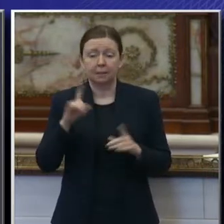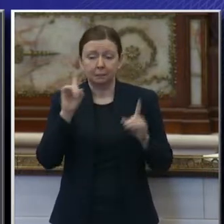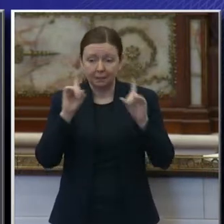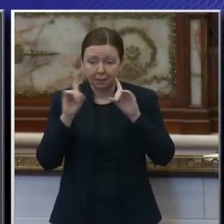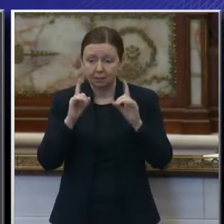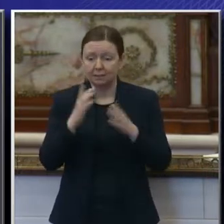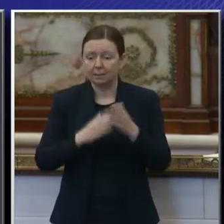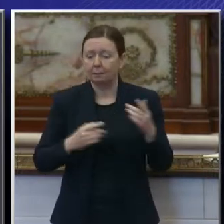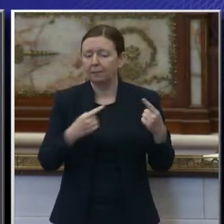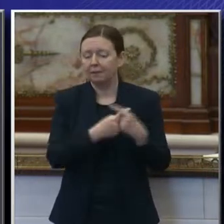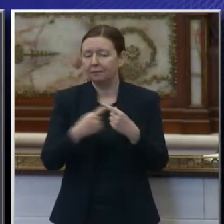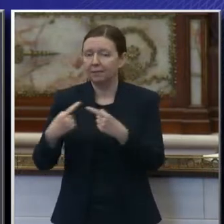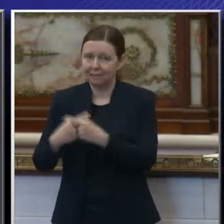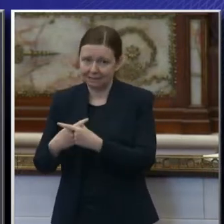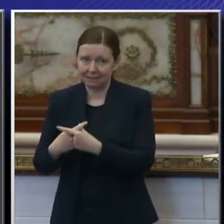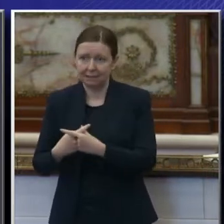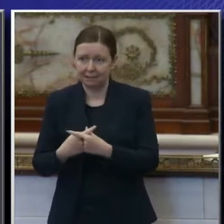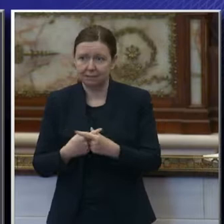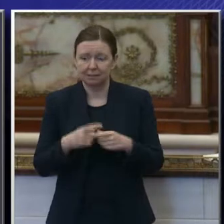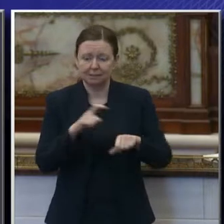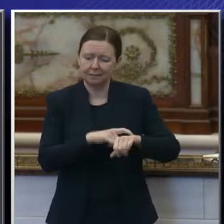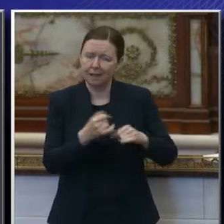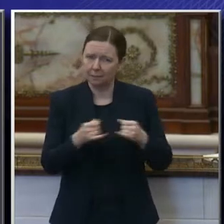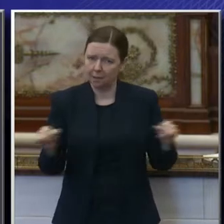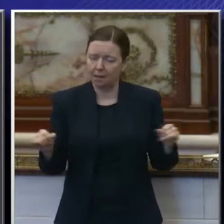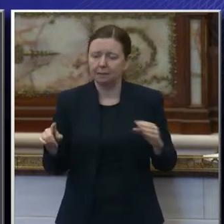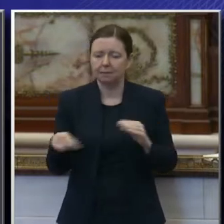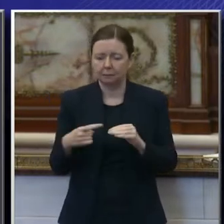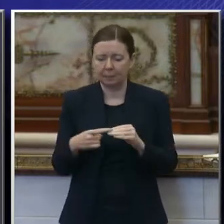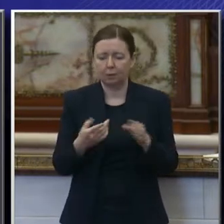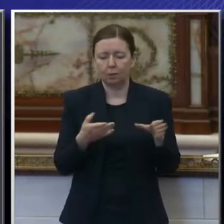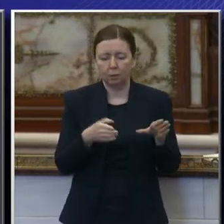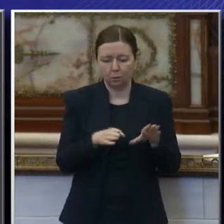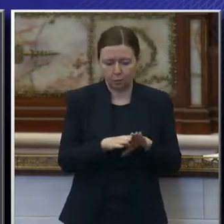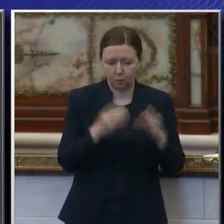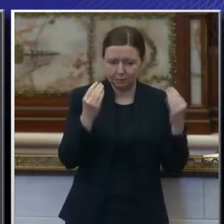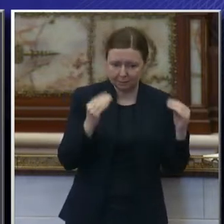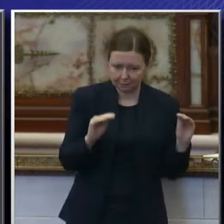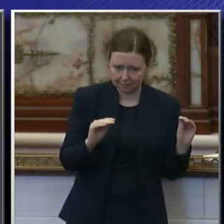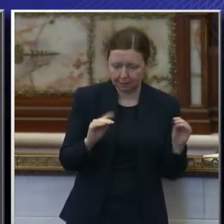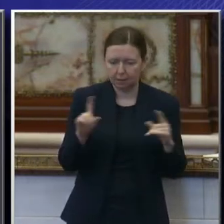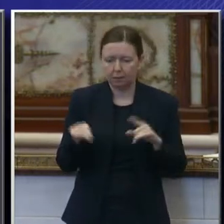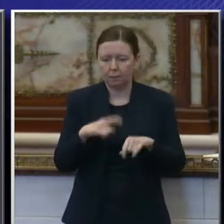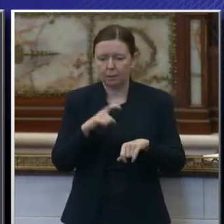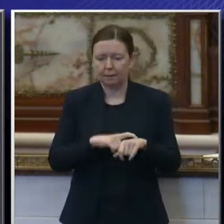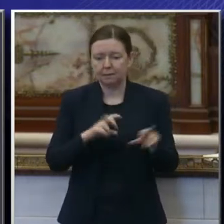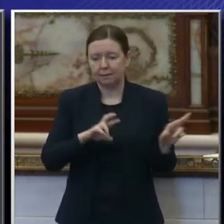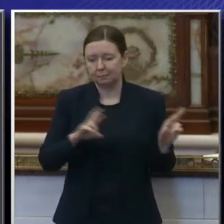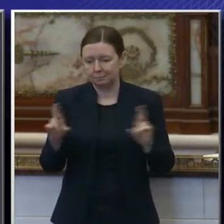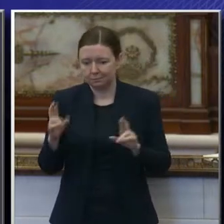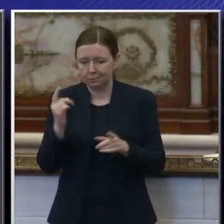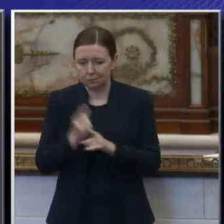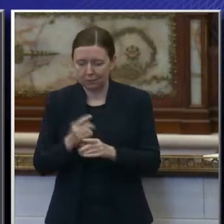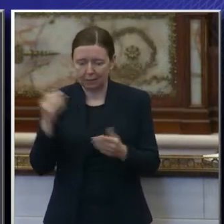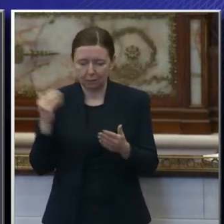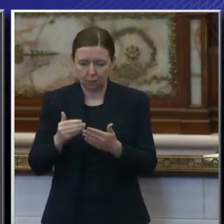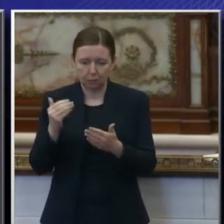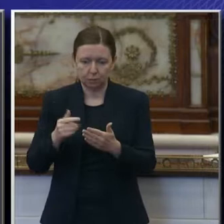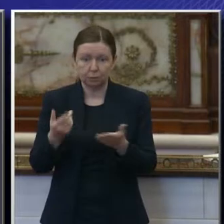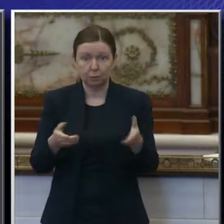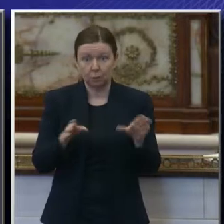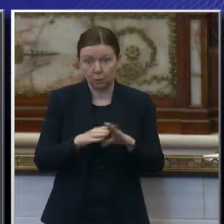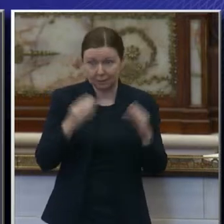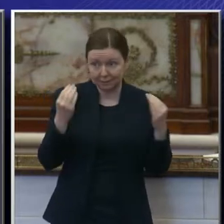little conflicting timelines on closing, when the time is right, when we get closer to